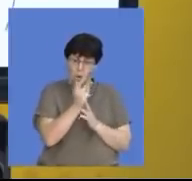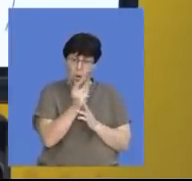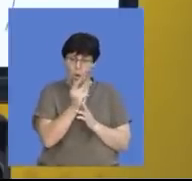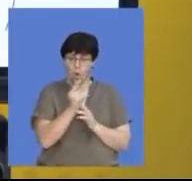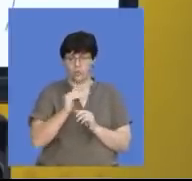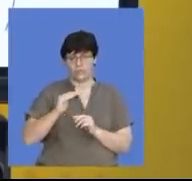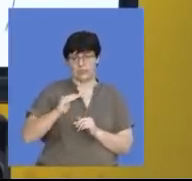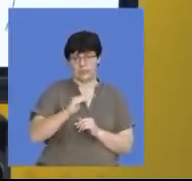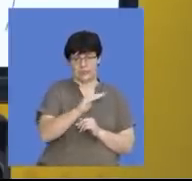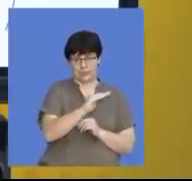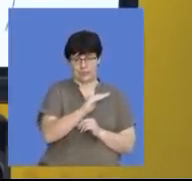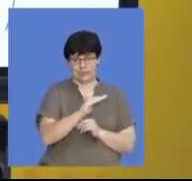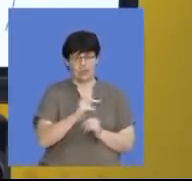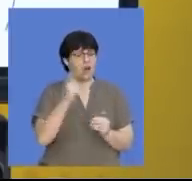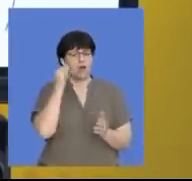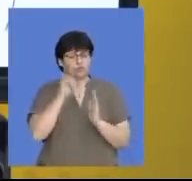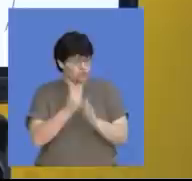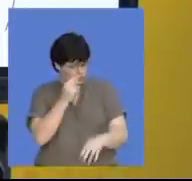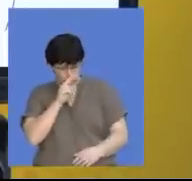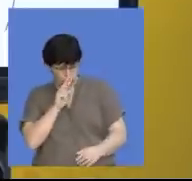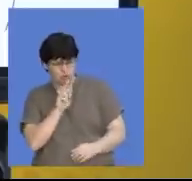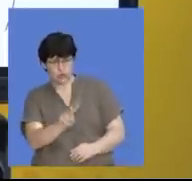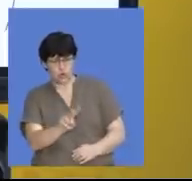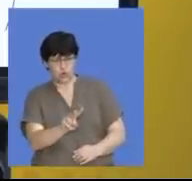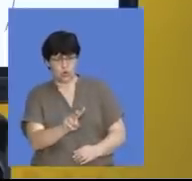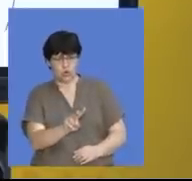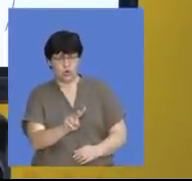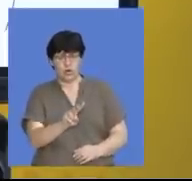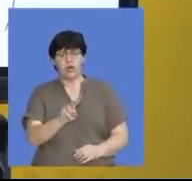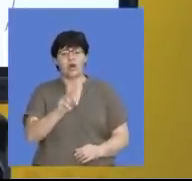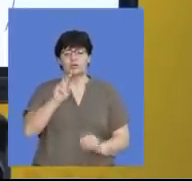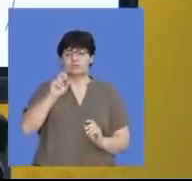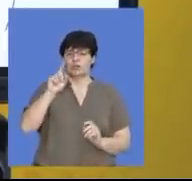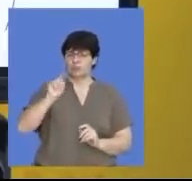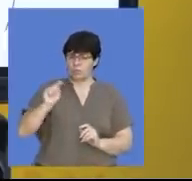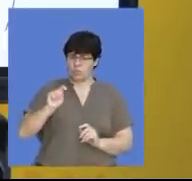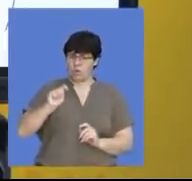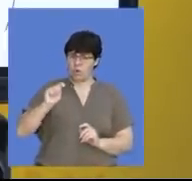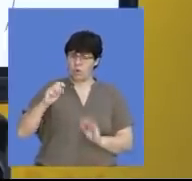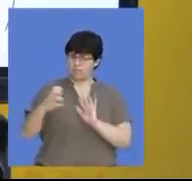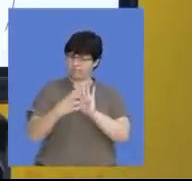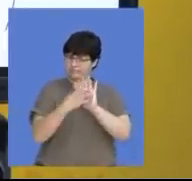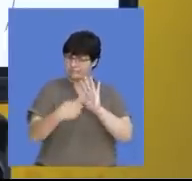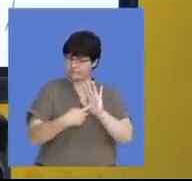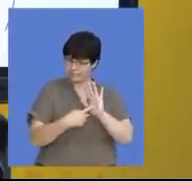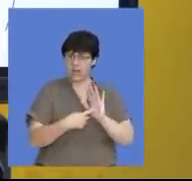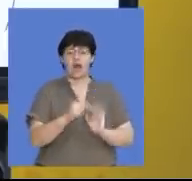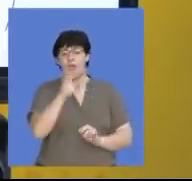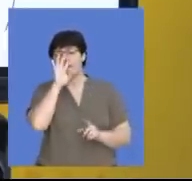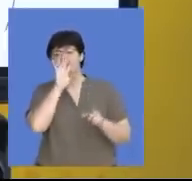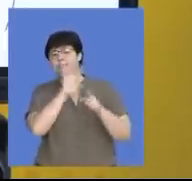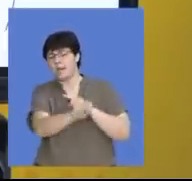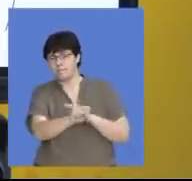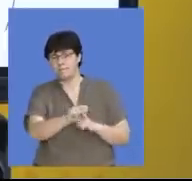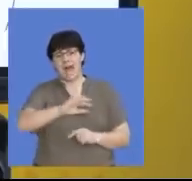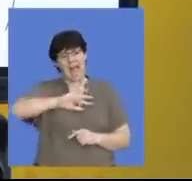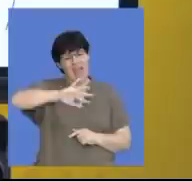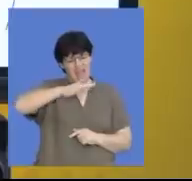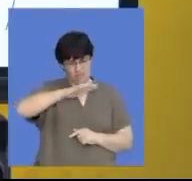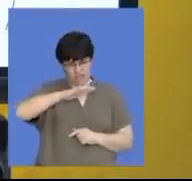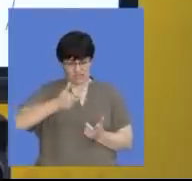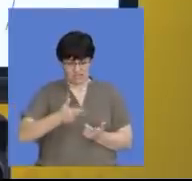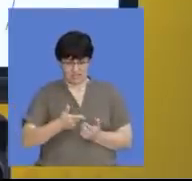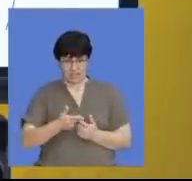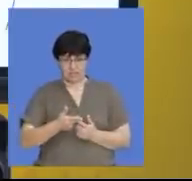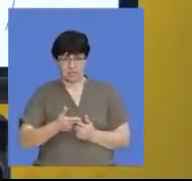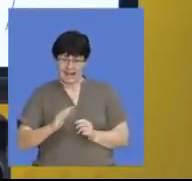slope. So merely just looking at your topographic map, you will be able to determine the average gradients,